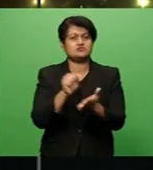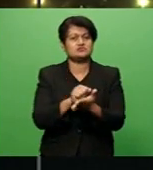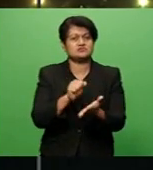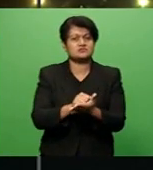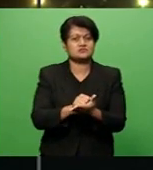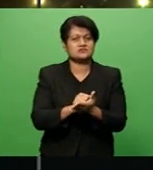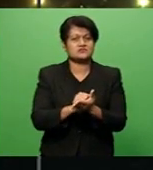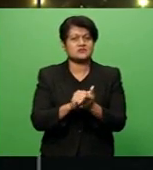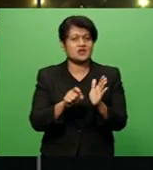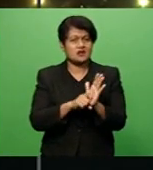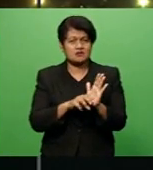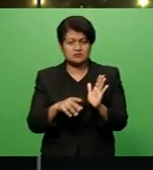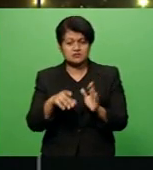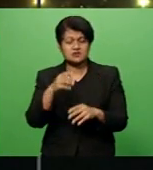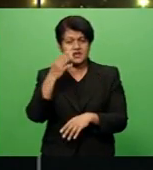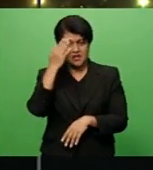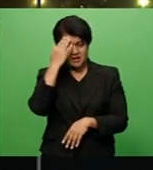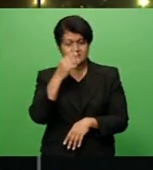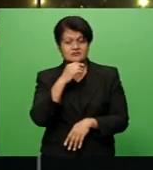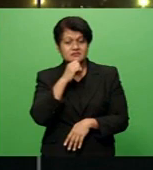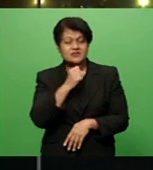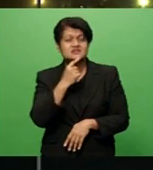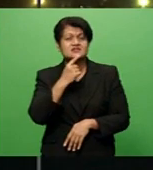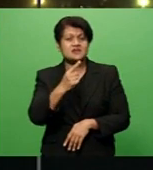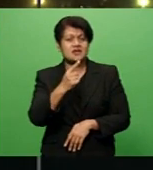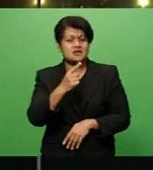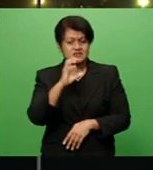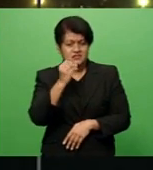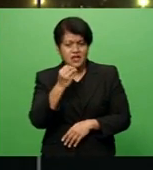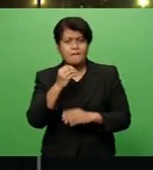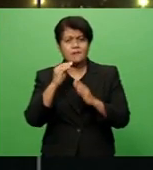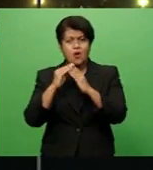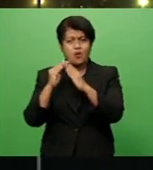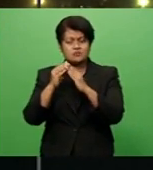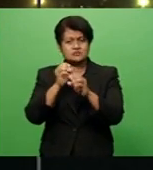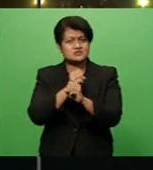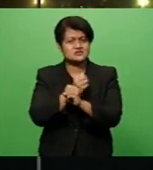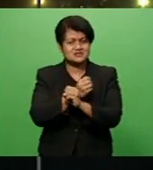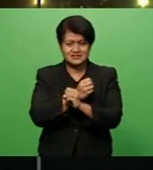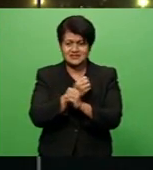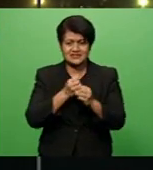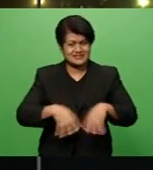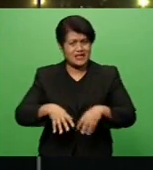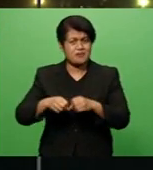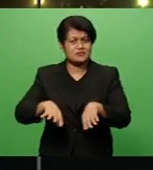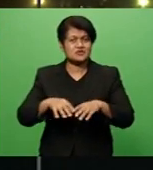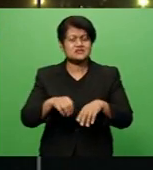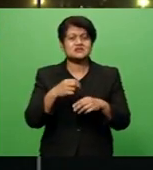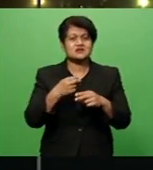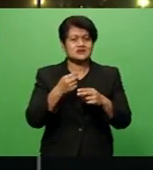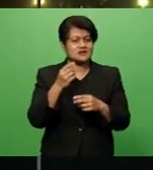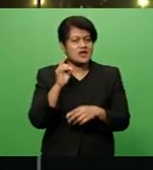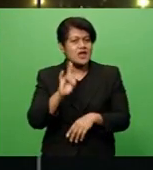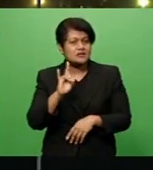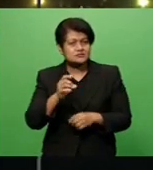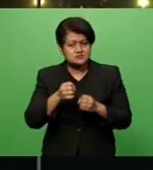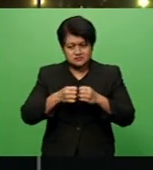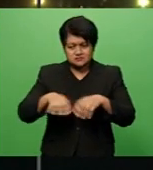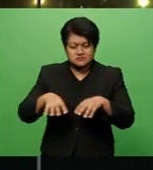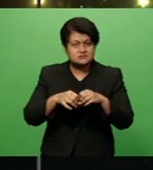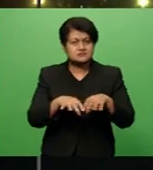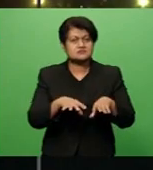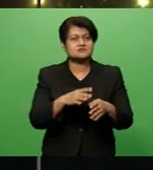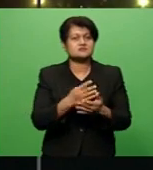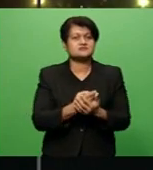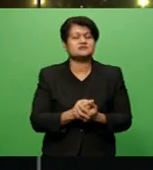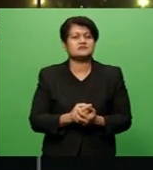Rakandruti says some homes are partially damaged, livestock lost and produce destroyed, and a lot of debris is lying around due to strong winds and